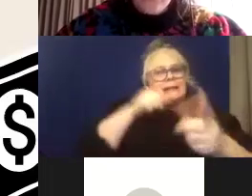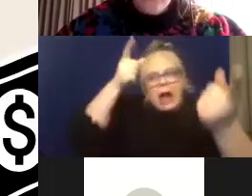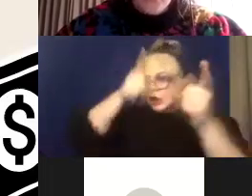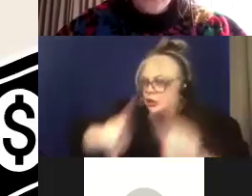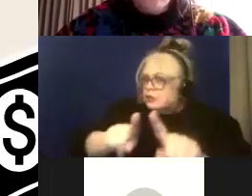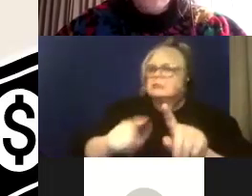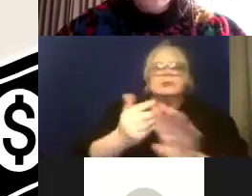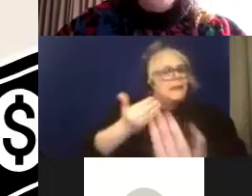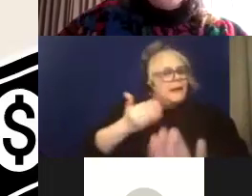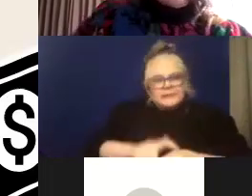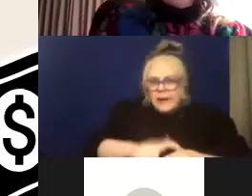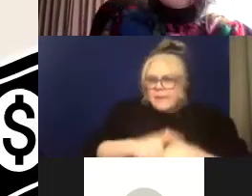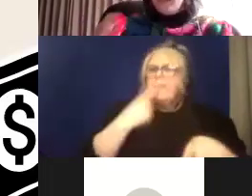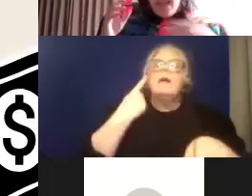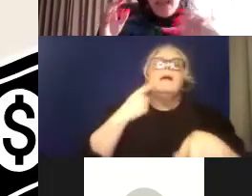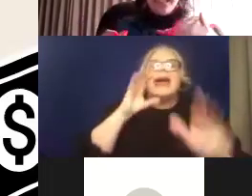messages,